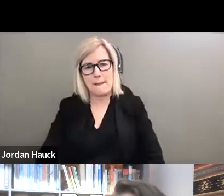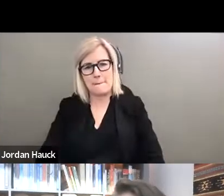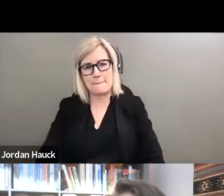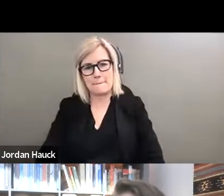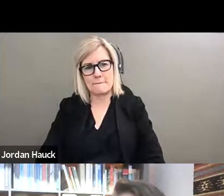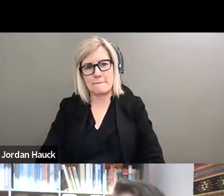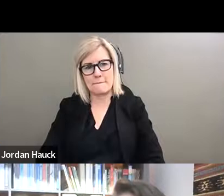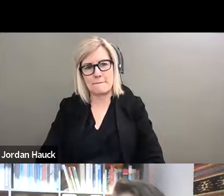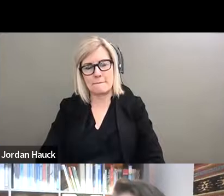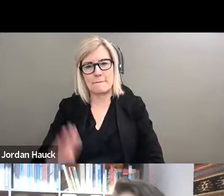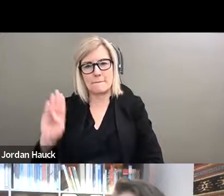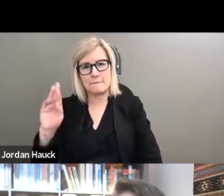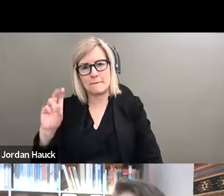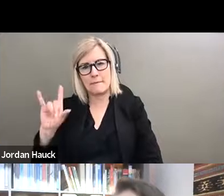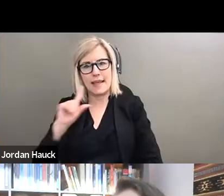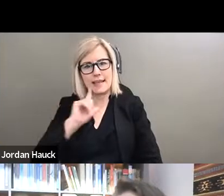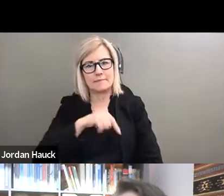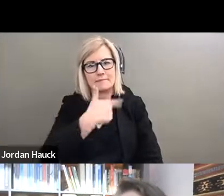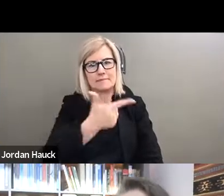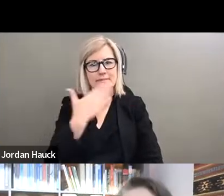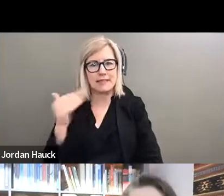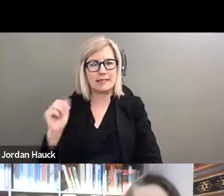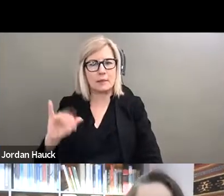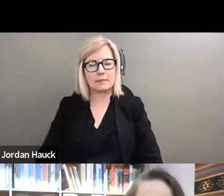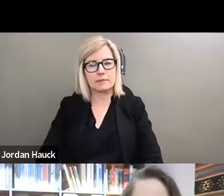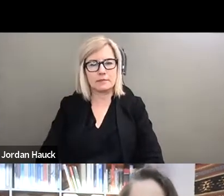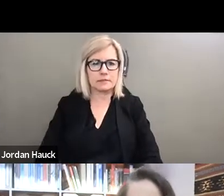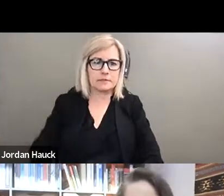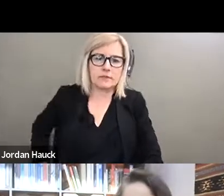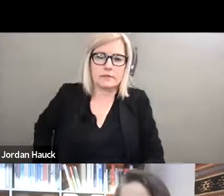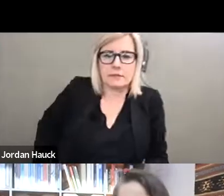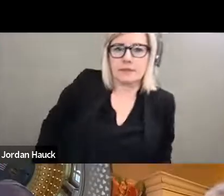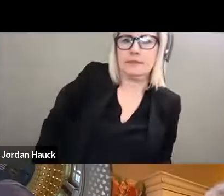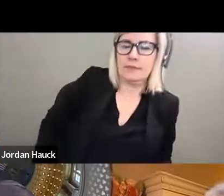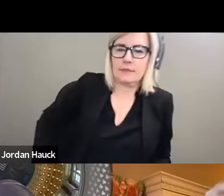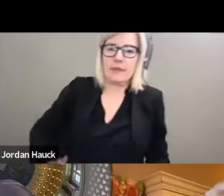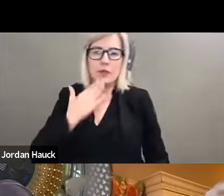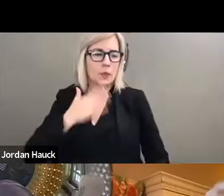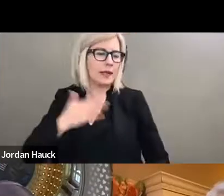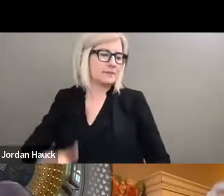All right, Brady, I think you're up. Thanks, Amy. Thanks, Amy. Have a good weekend.